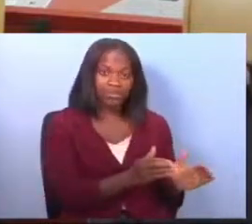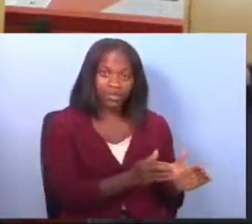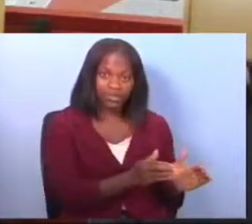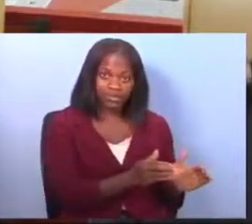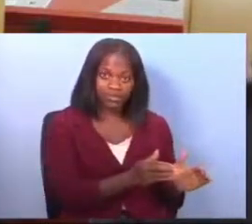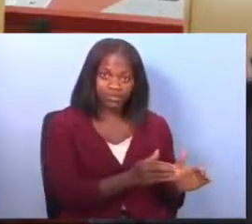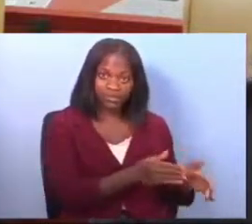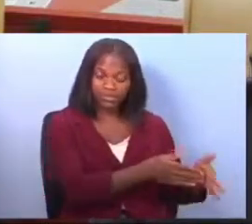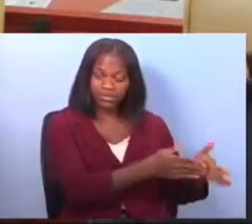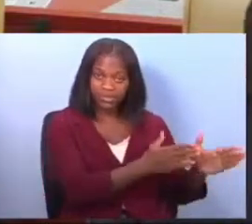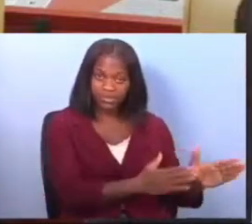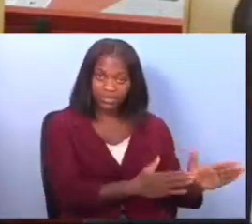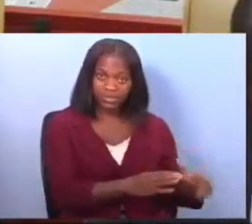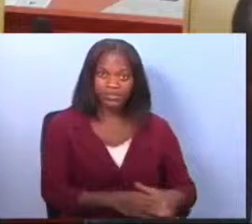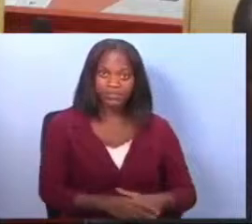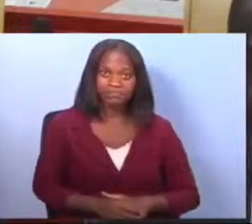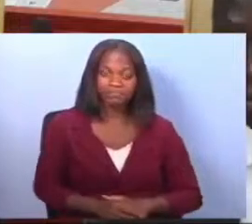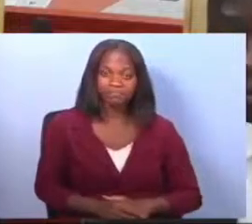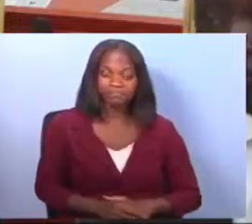minority leader.